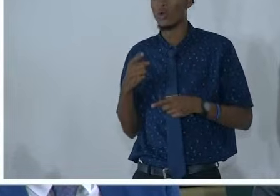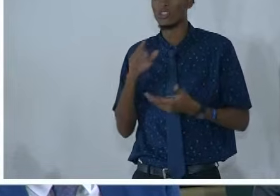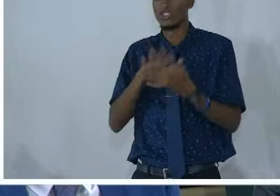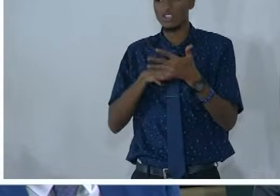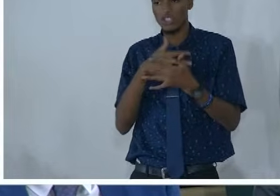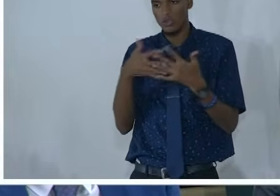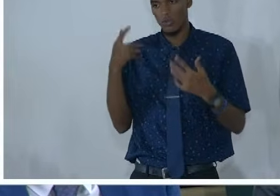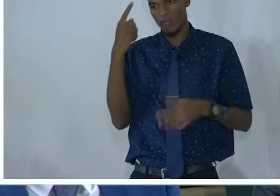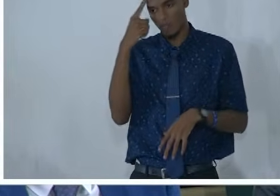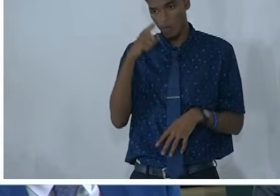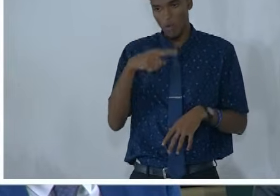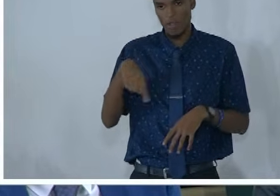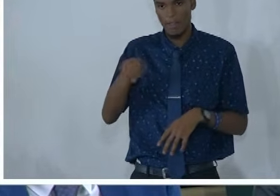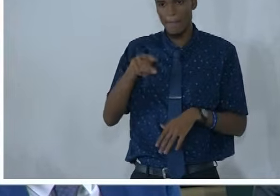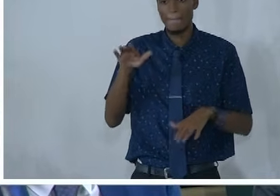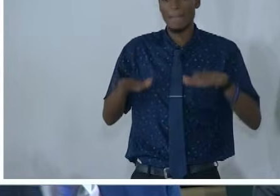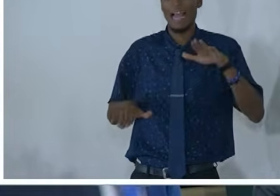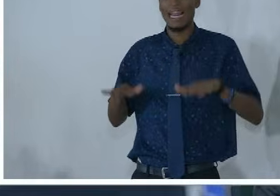the balance of the titles?